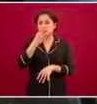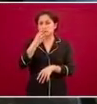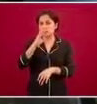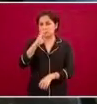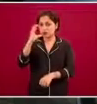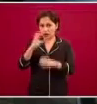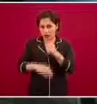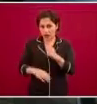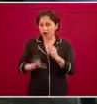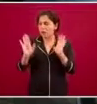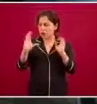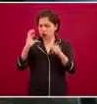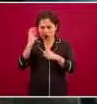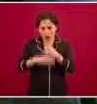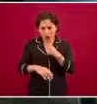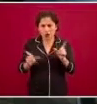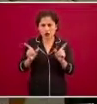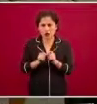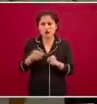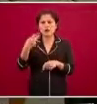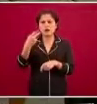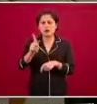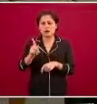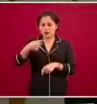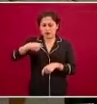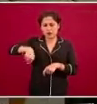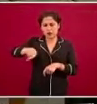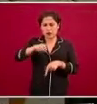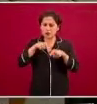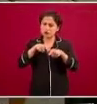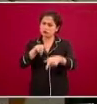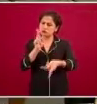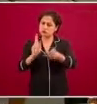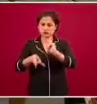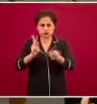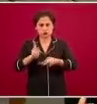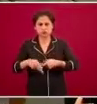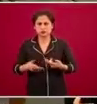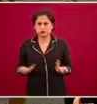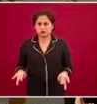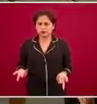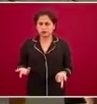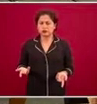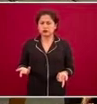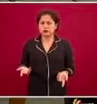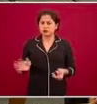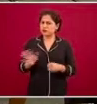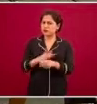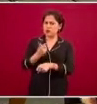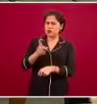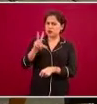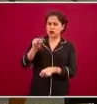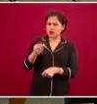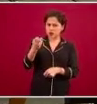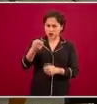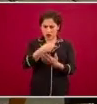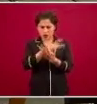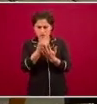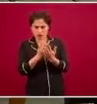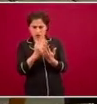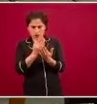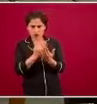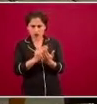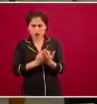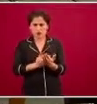the live streaming in 2 minutes, end it and then we can continue. Can we continue? Why not? I don't